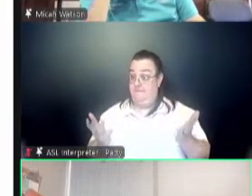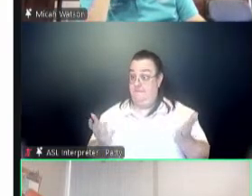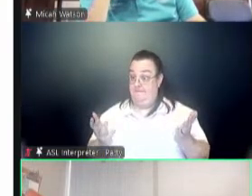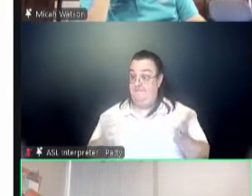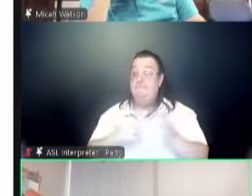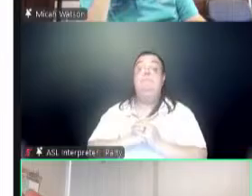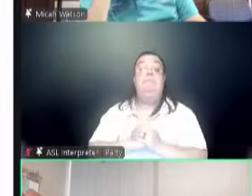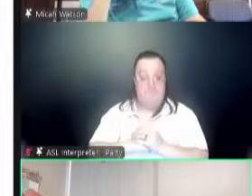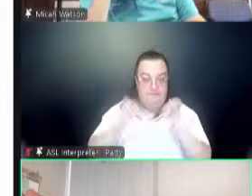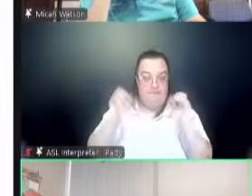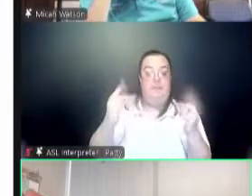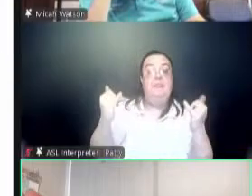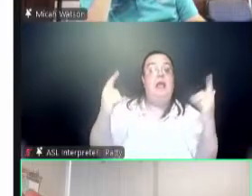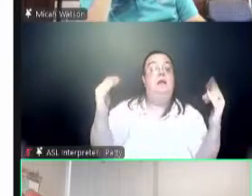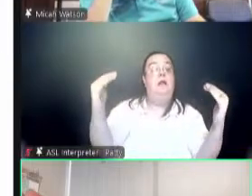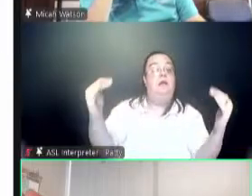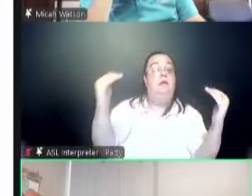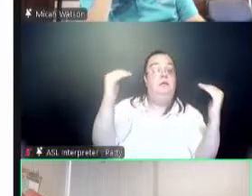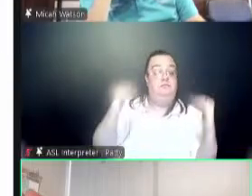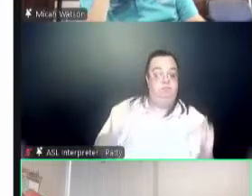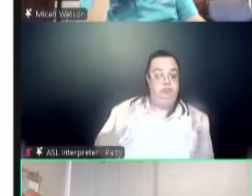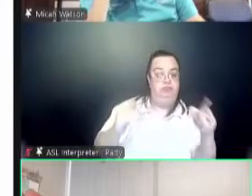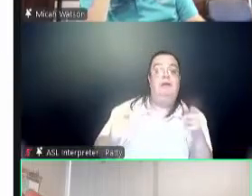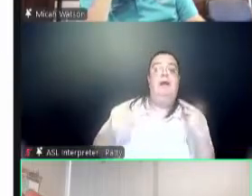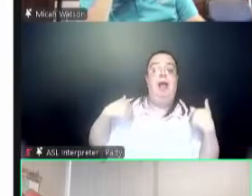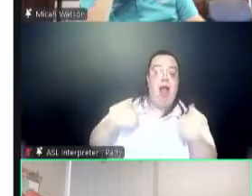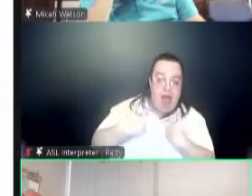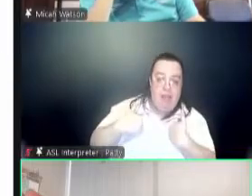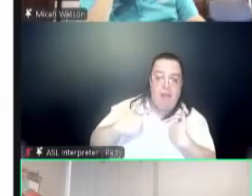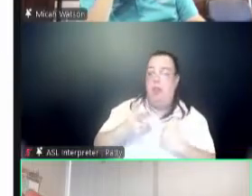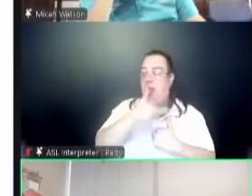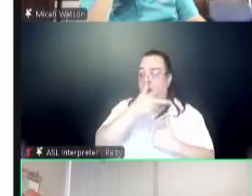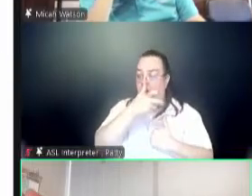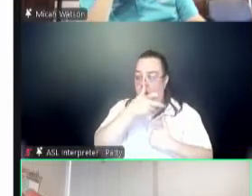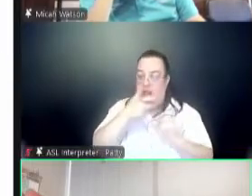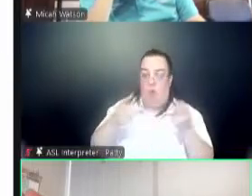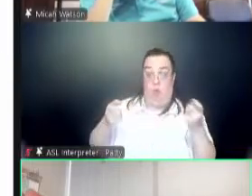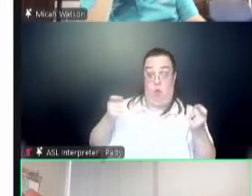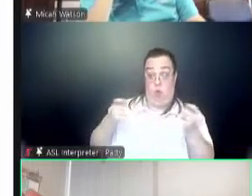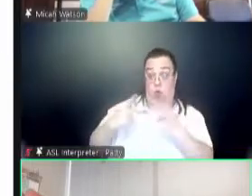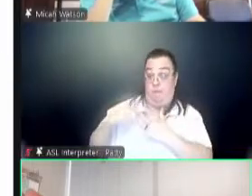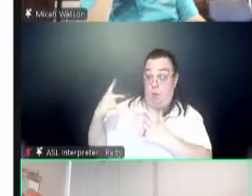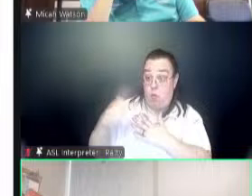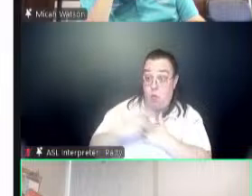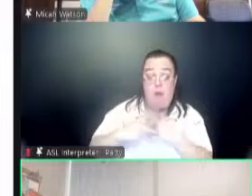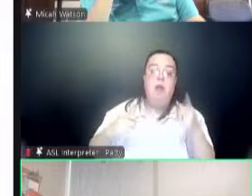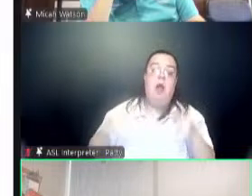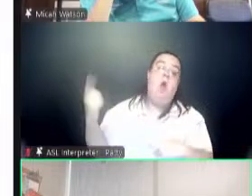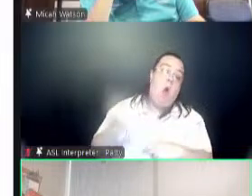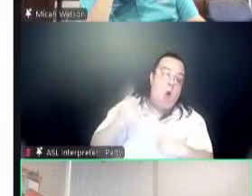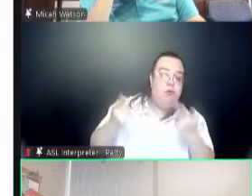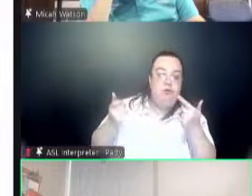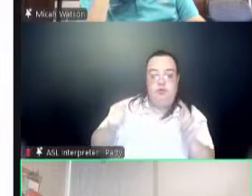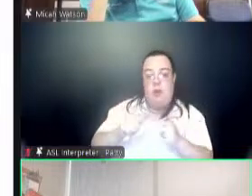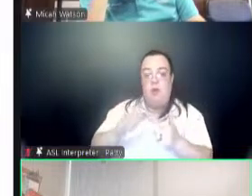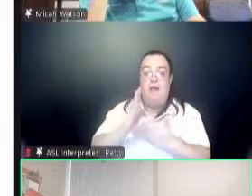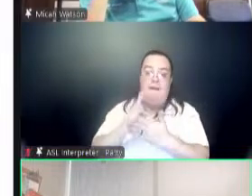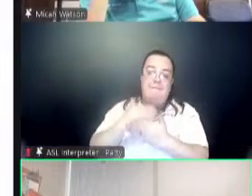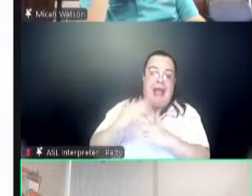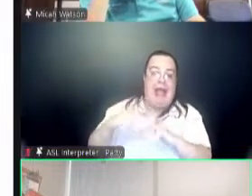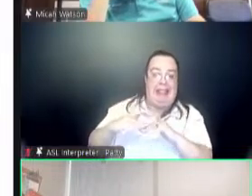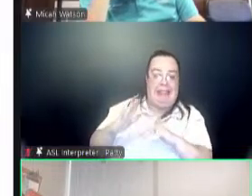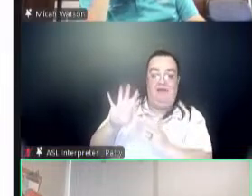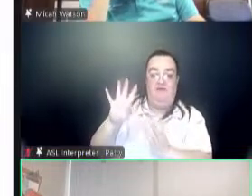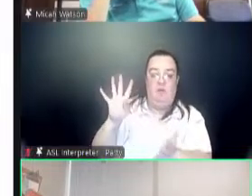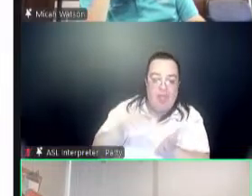Okay, as we walk on down to the animal and insect program, we always try to budget at least $4,000 in